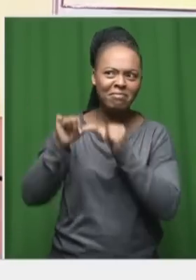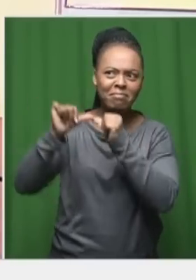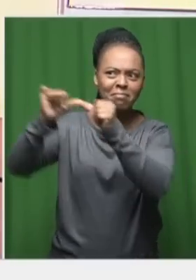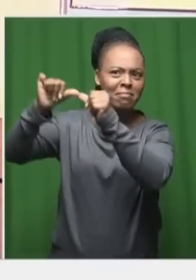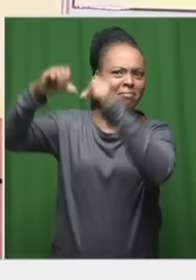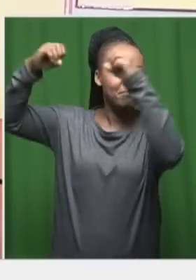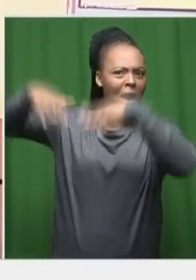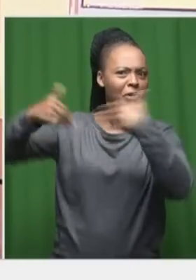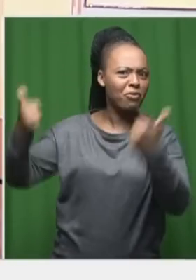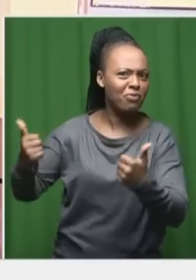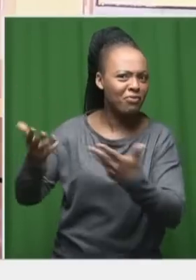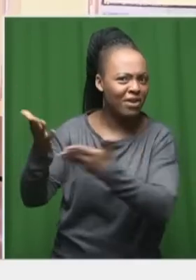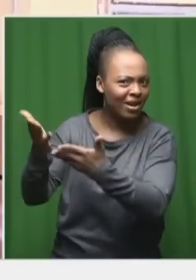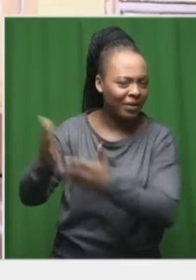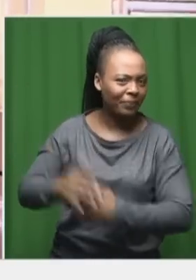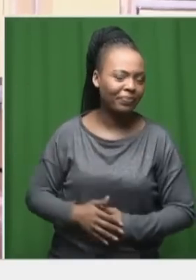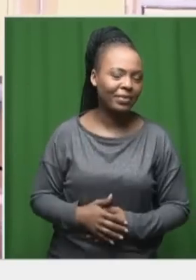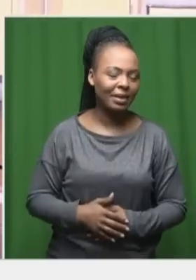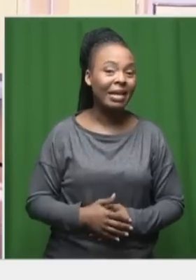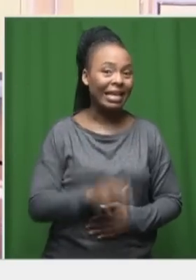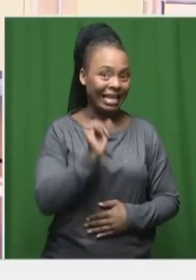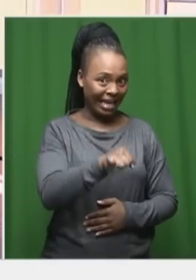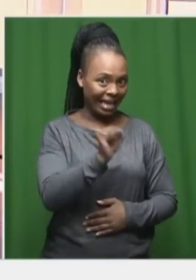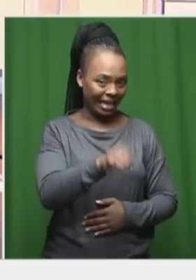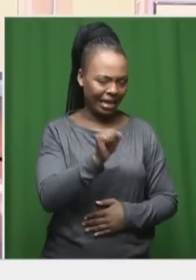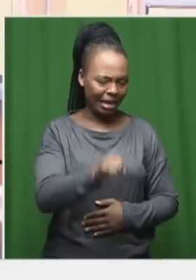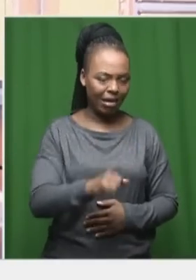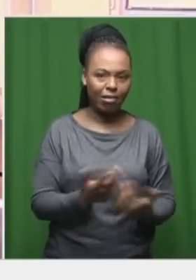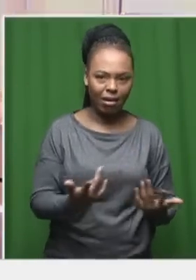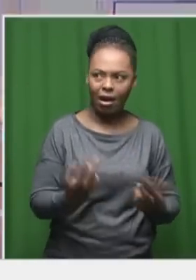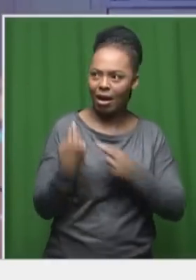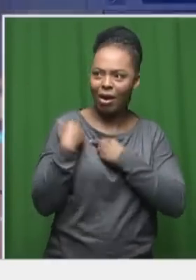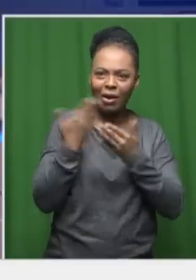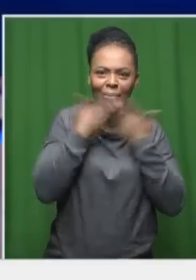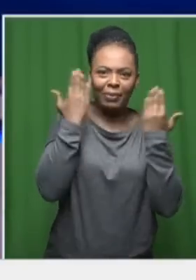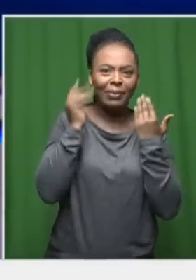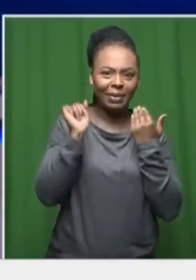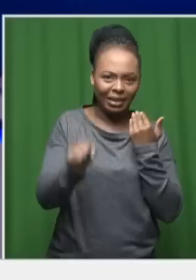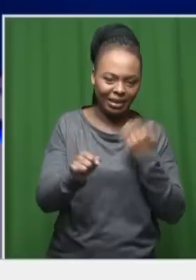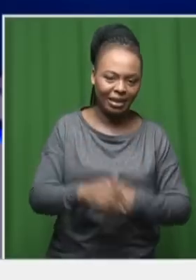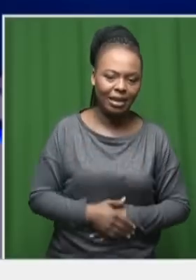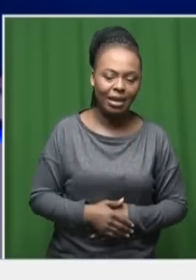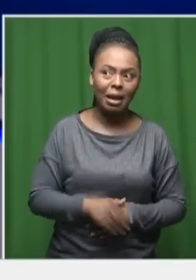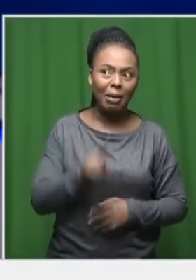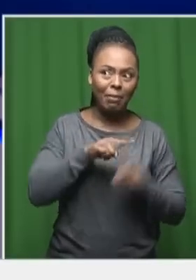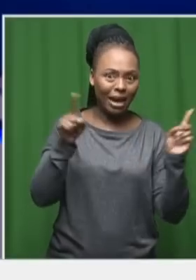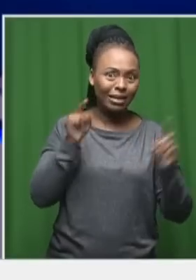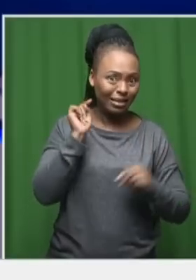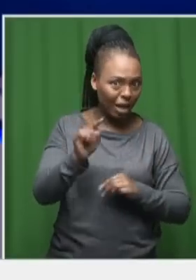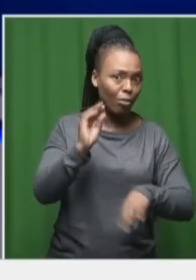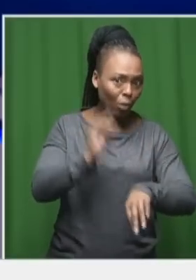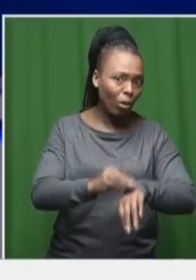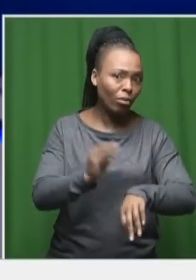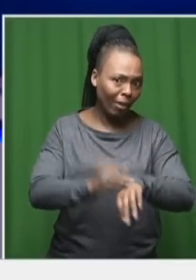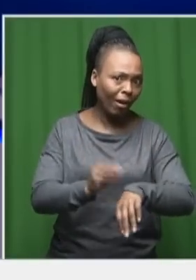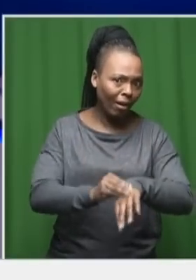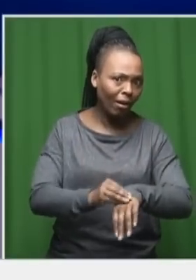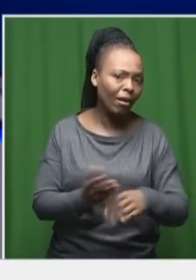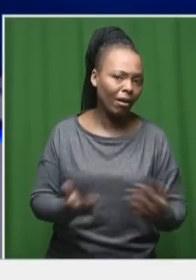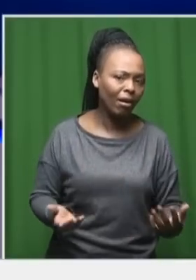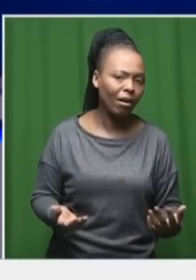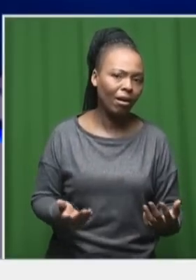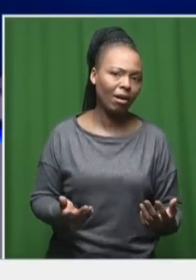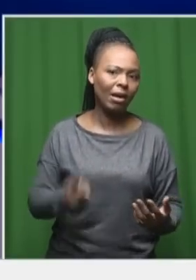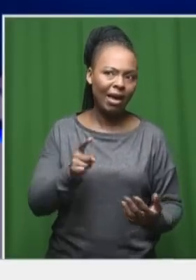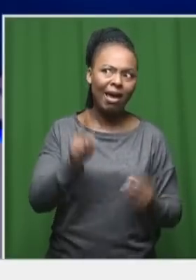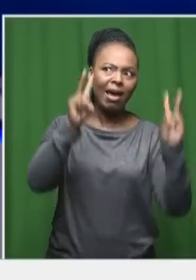look, everything you said about them not basically having to account for this. But there's also the bigger problem, because I'd say, look, if we had to put a macro view of this, I'd